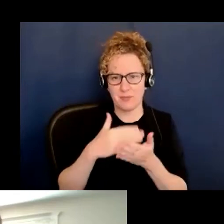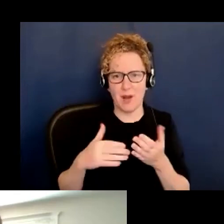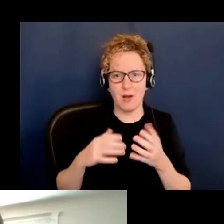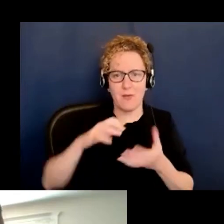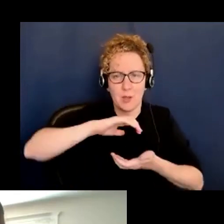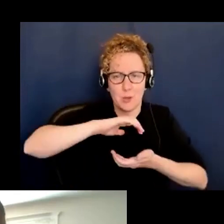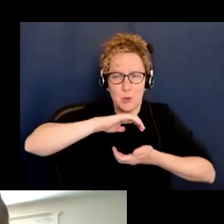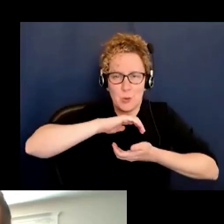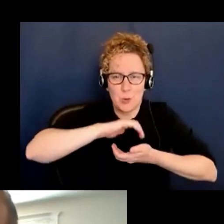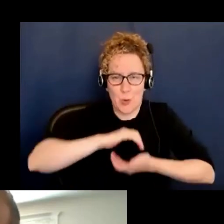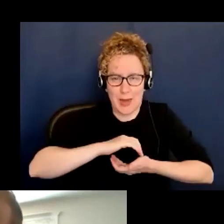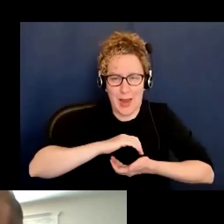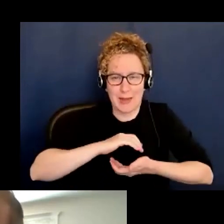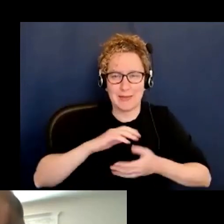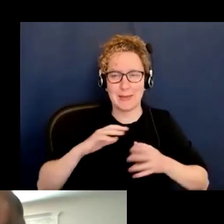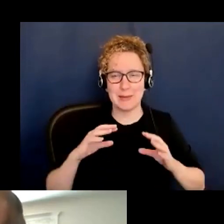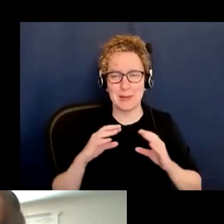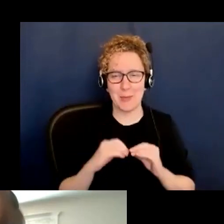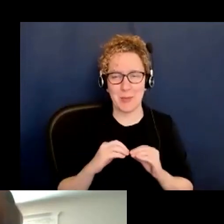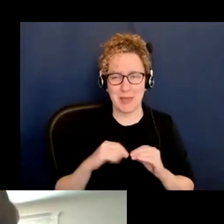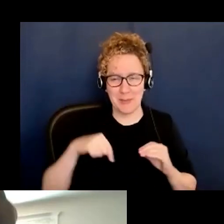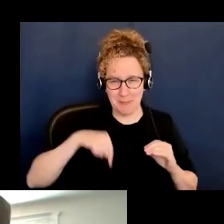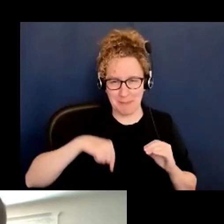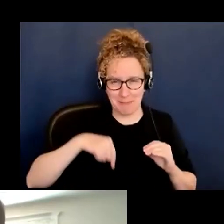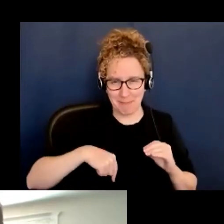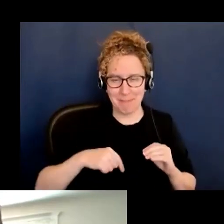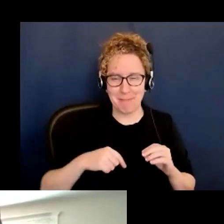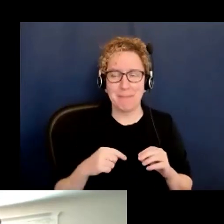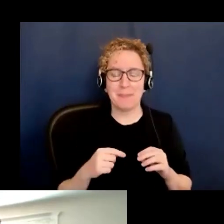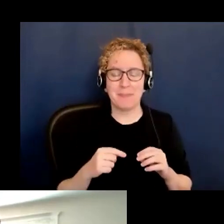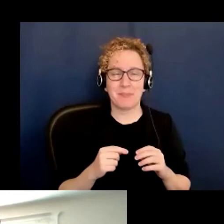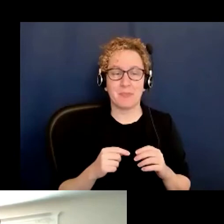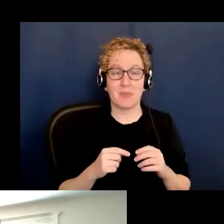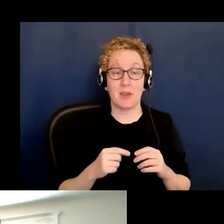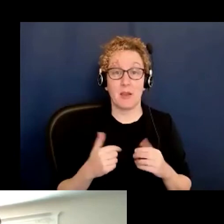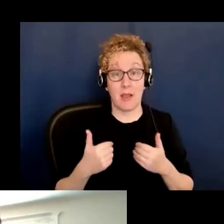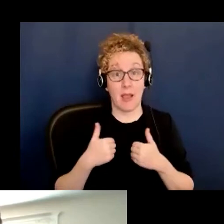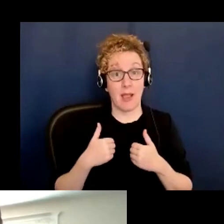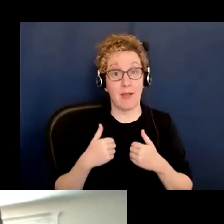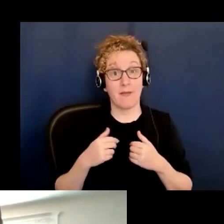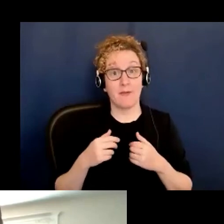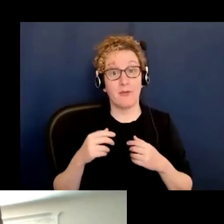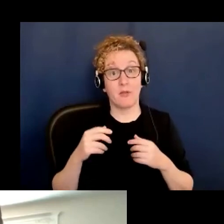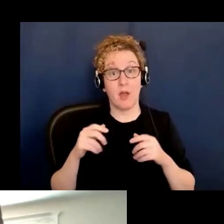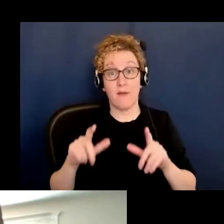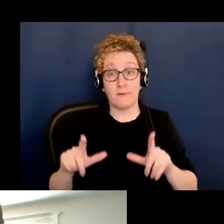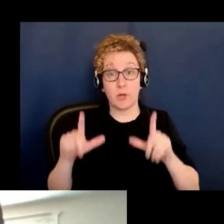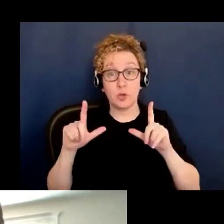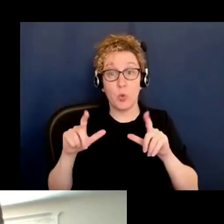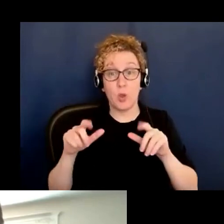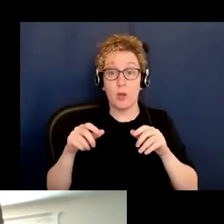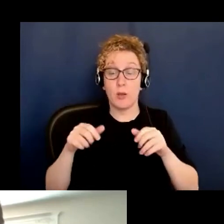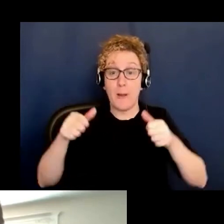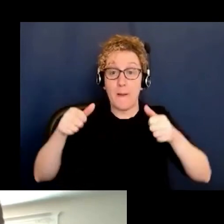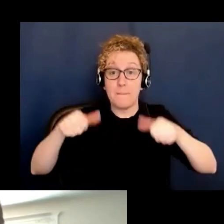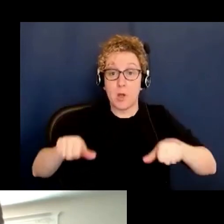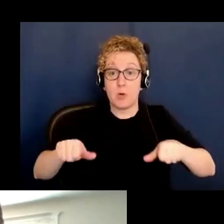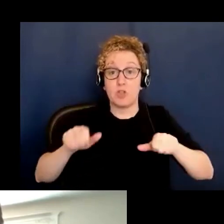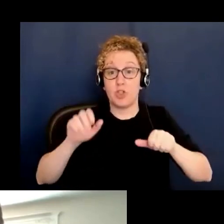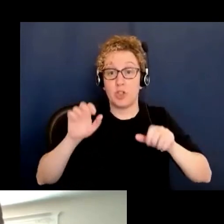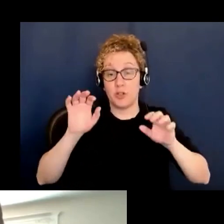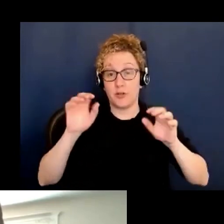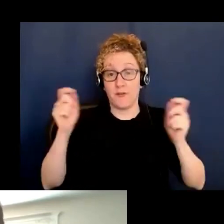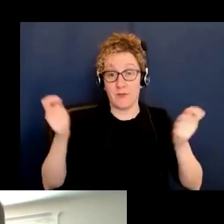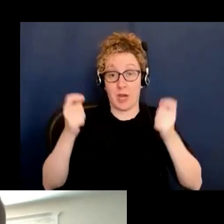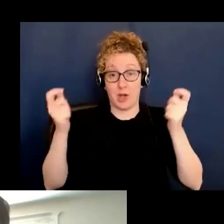Hands symposium that we're all attending right now, there's a virtual poster fair hosted on the Joining Hands